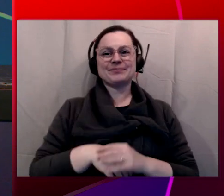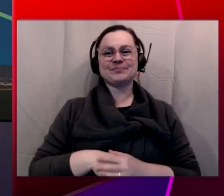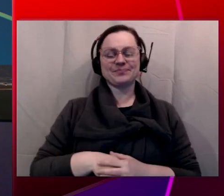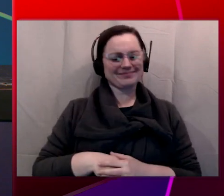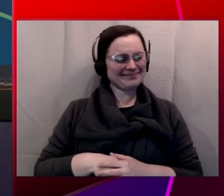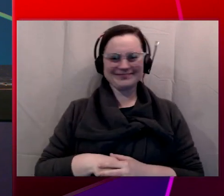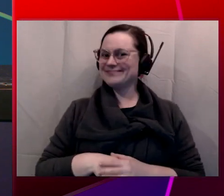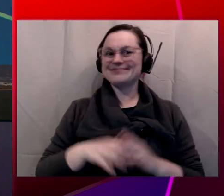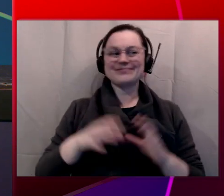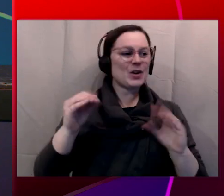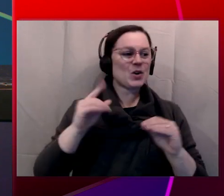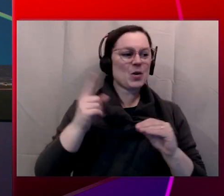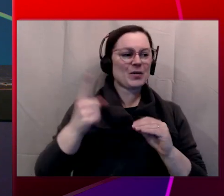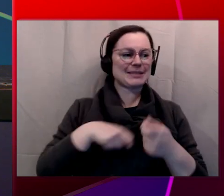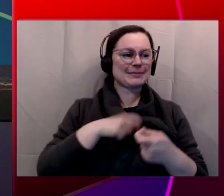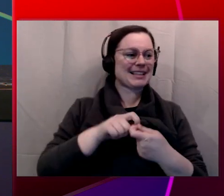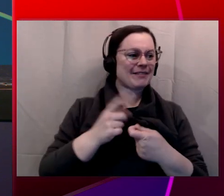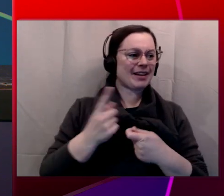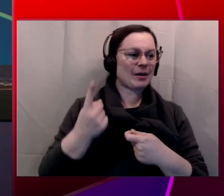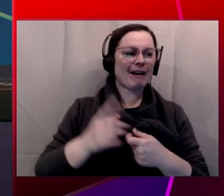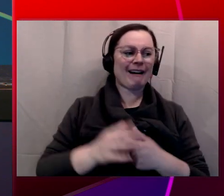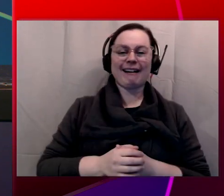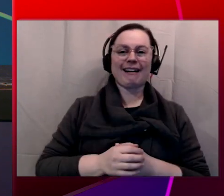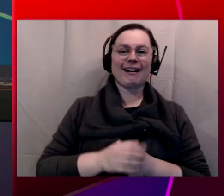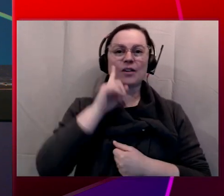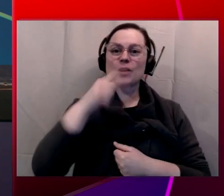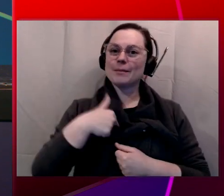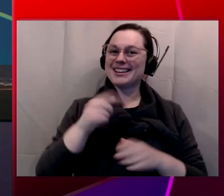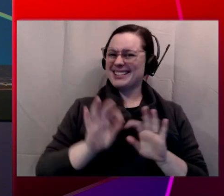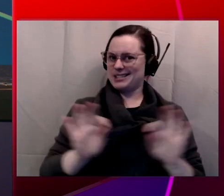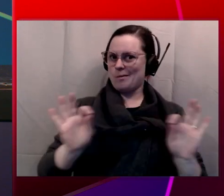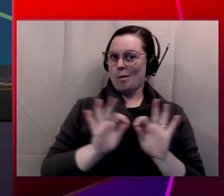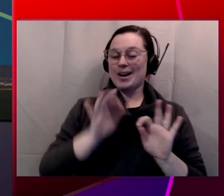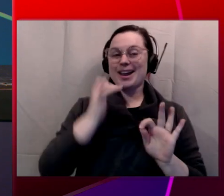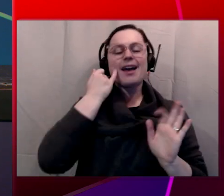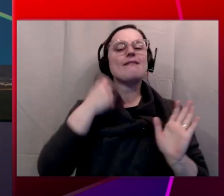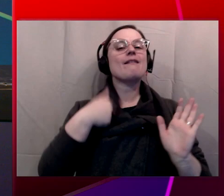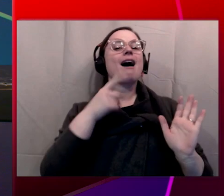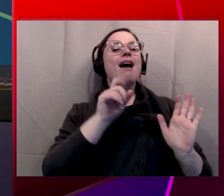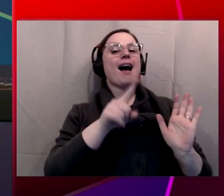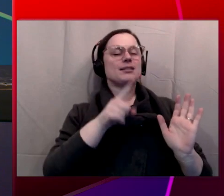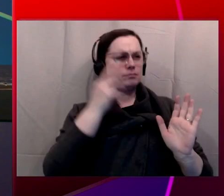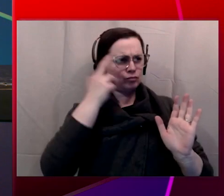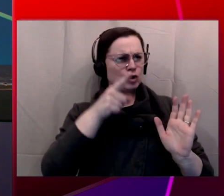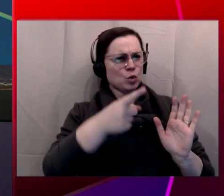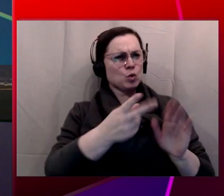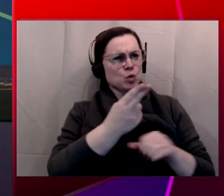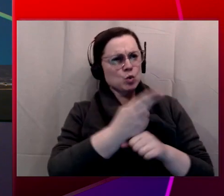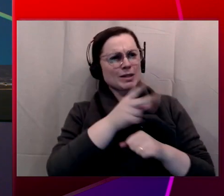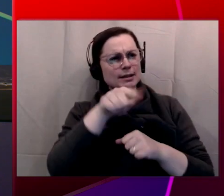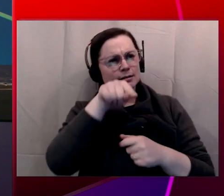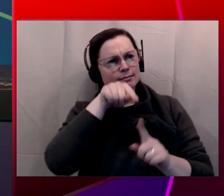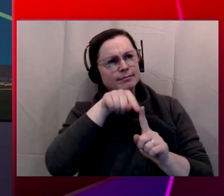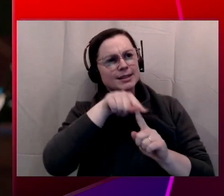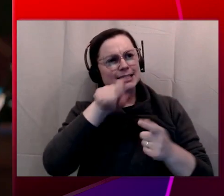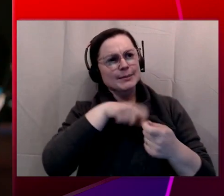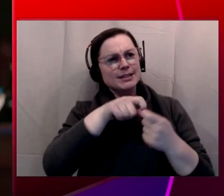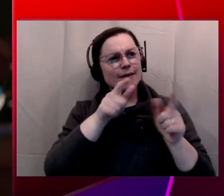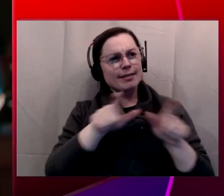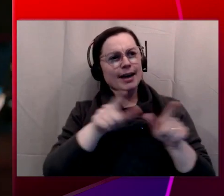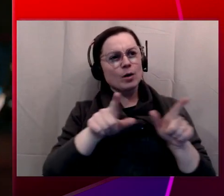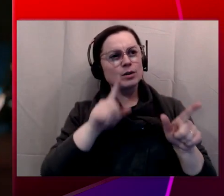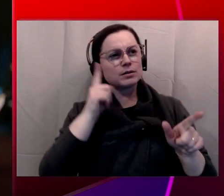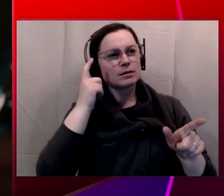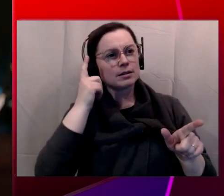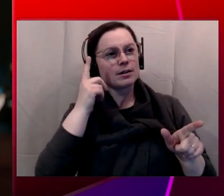have a specific one. For me, it's important that if I ask you why are you using a specific language, that you have a